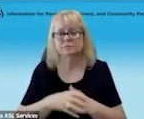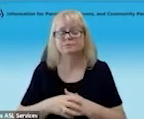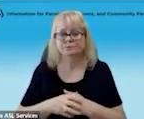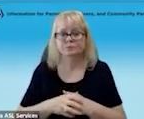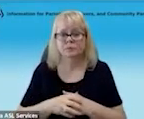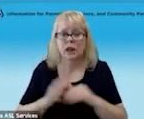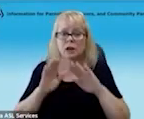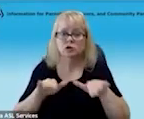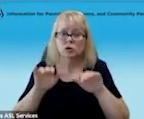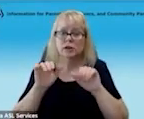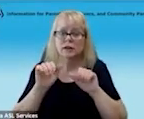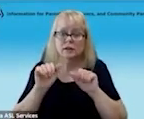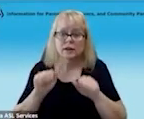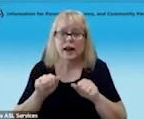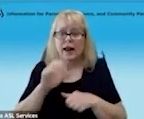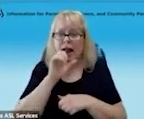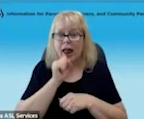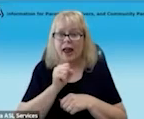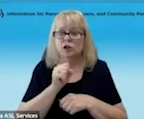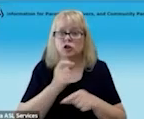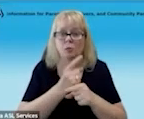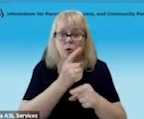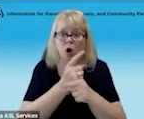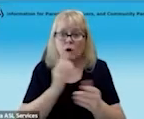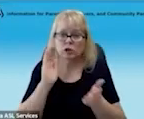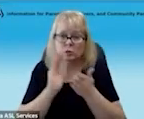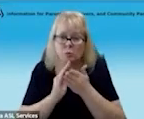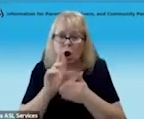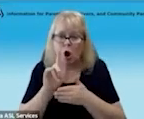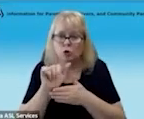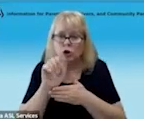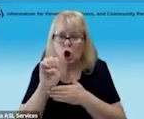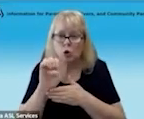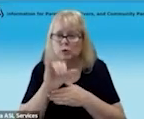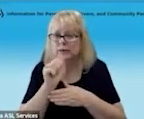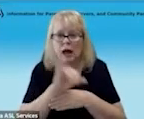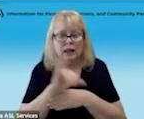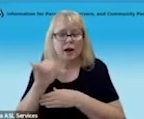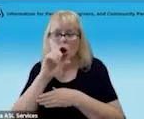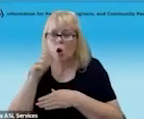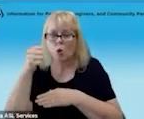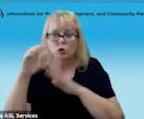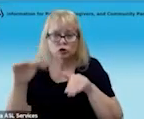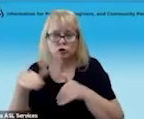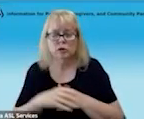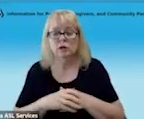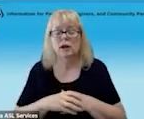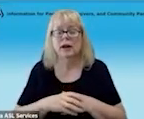from certain racial and ethnic minority groups, and children with underlying medical conditions, disabilities, or special healthcare